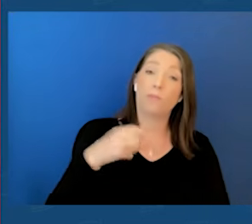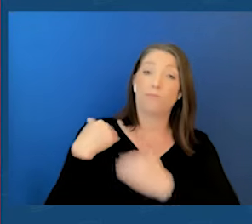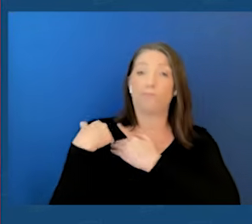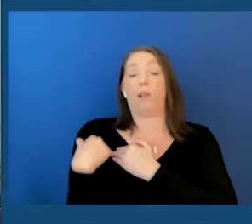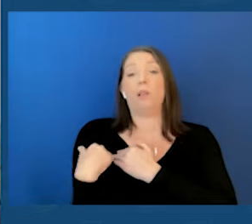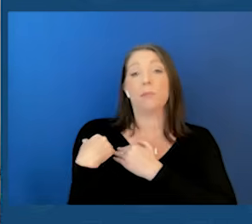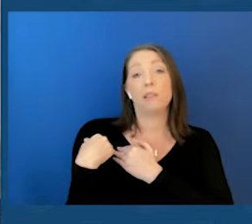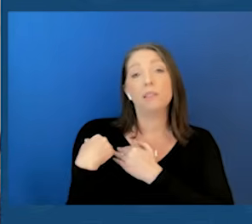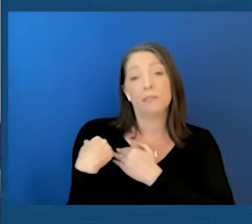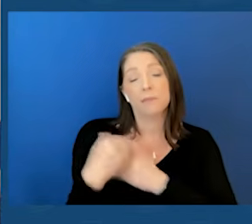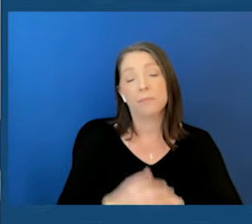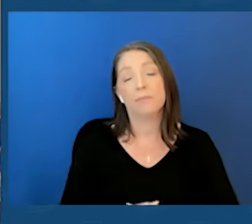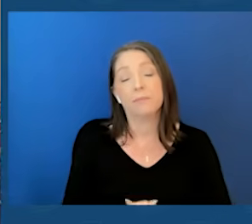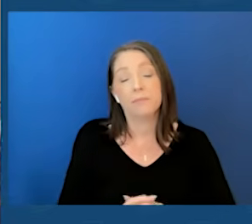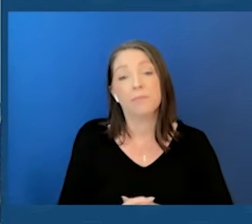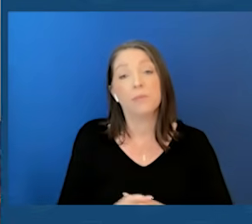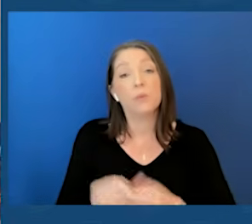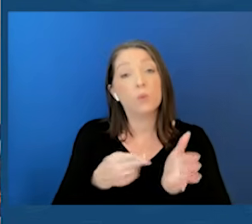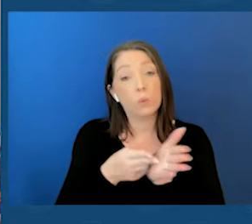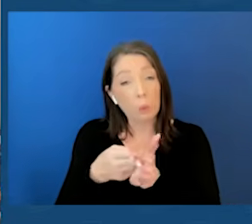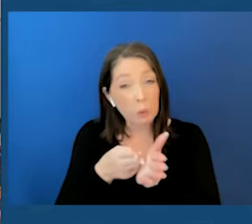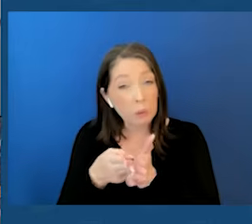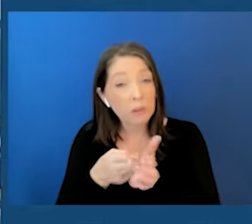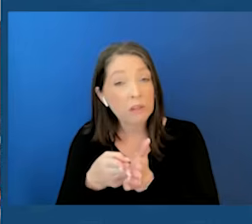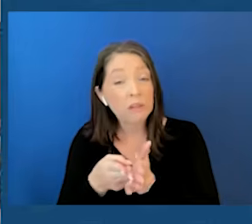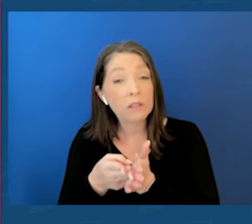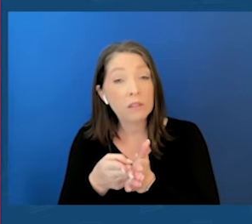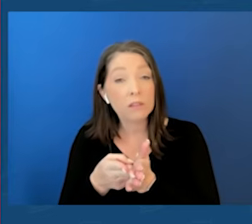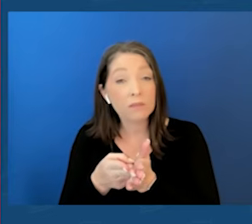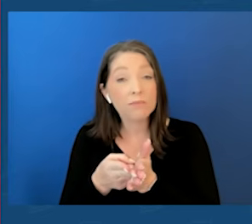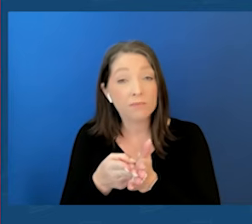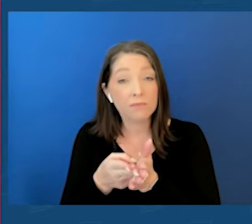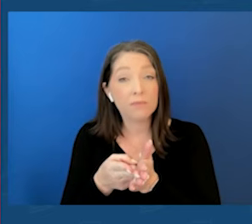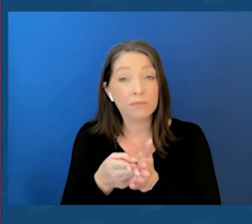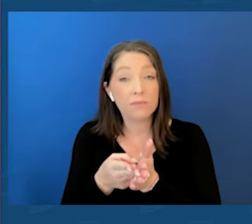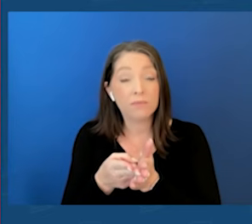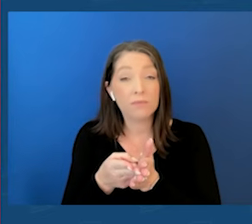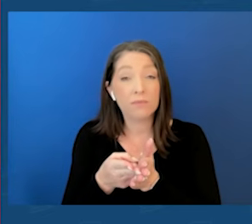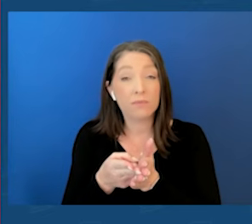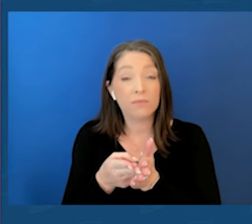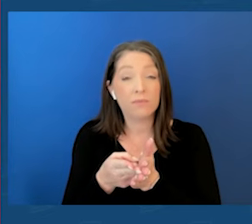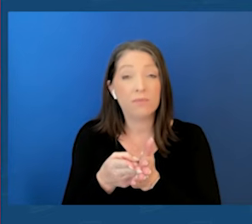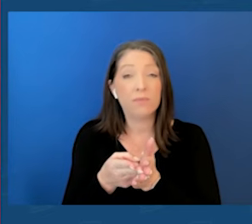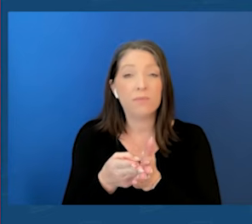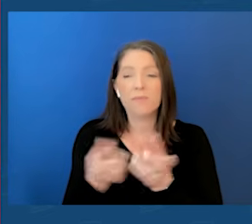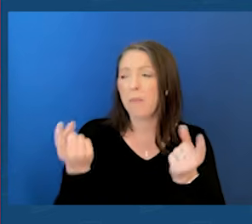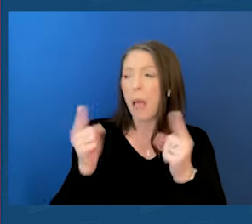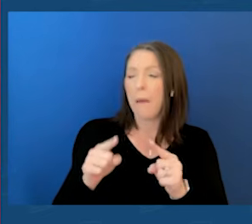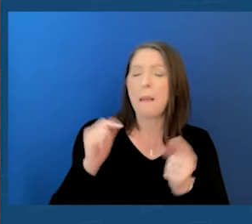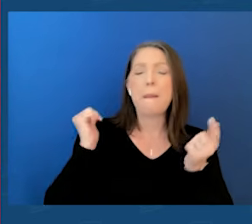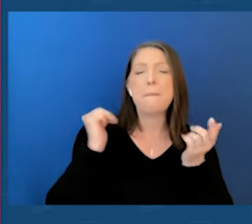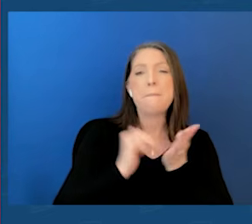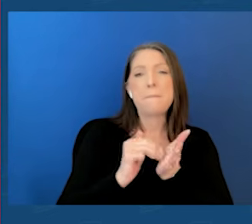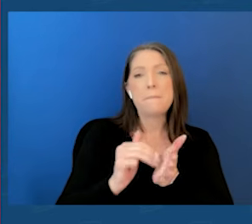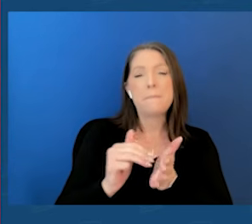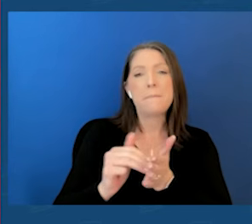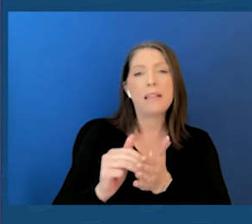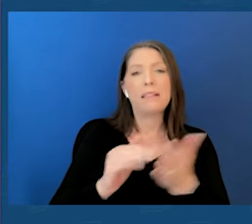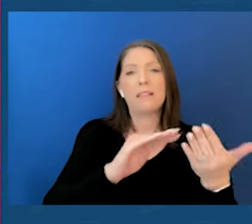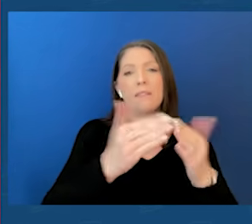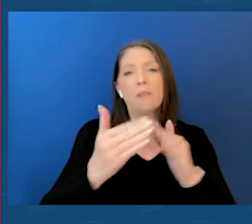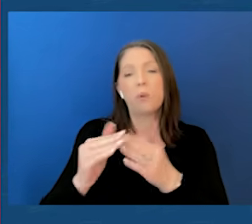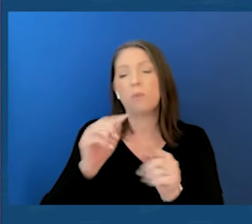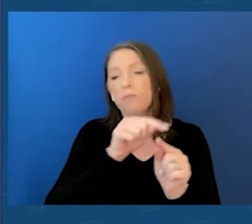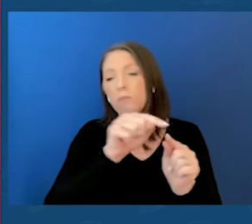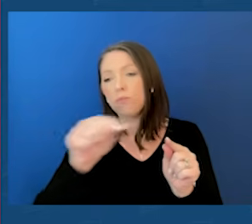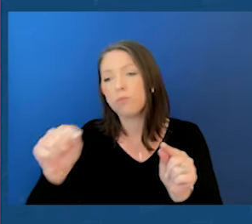The truth is, we are all held back when millions of our neighbors struggle to lift their families up generation